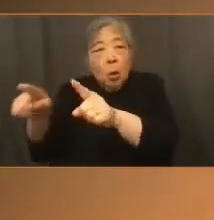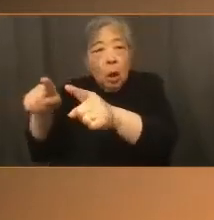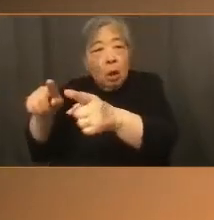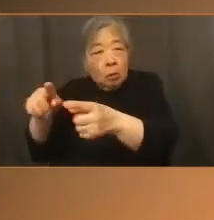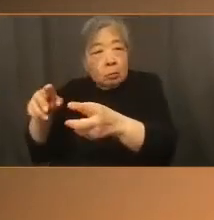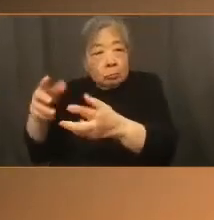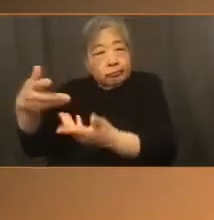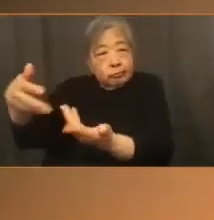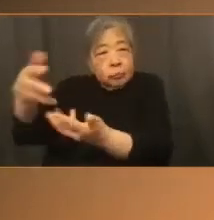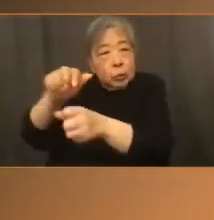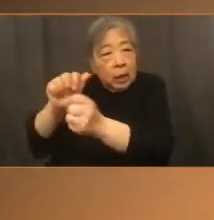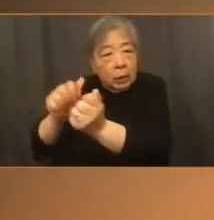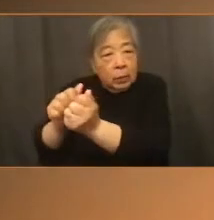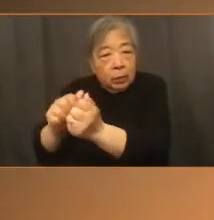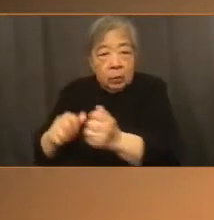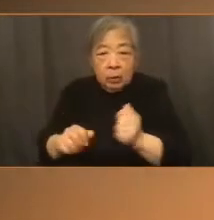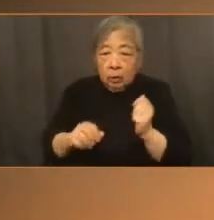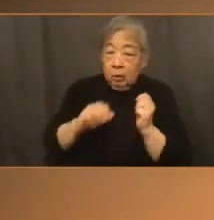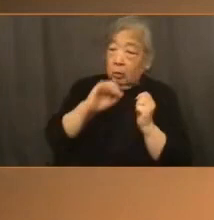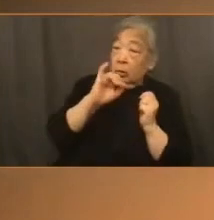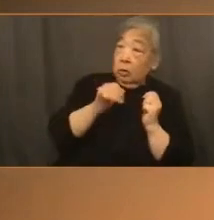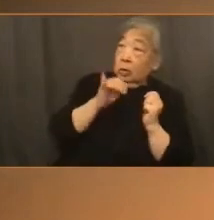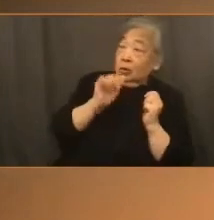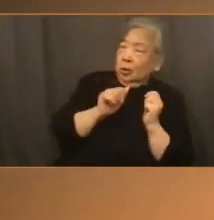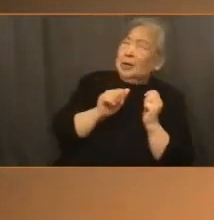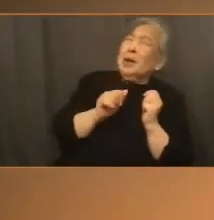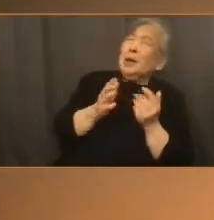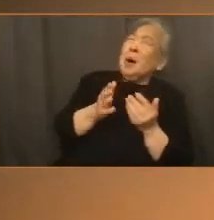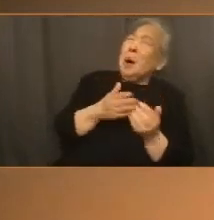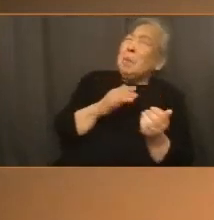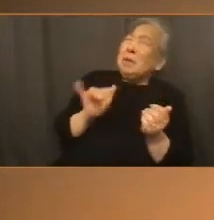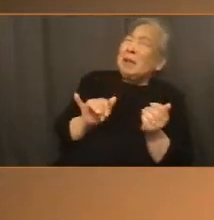Yeah, so it's going to be a little bit like a buddy movie.